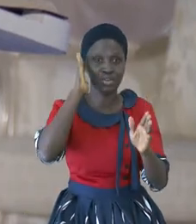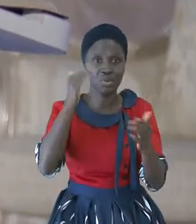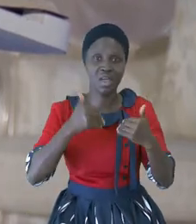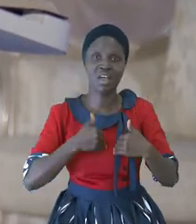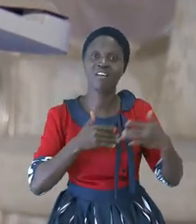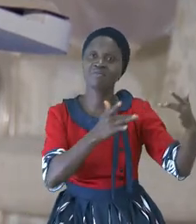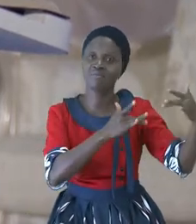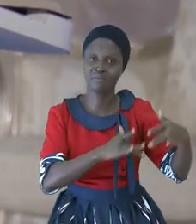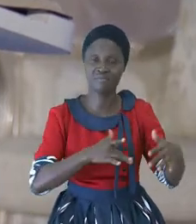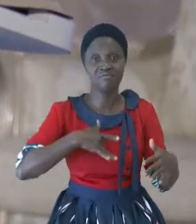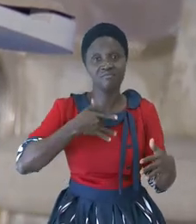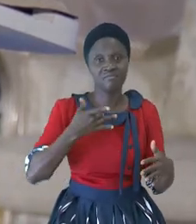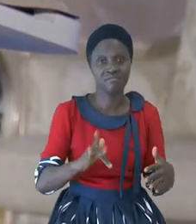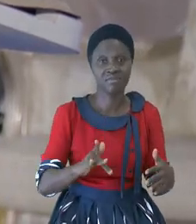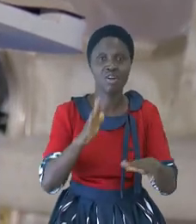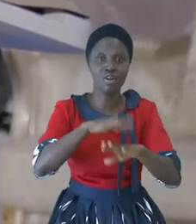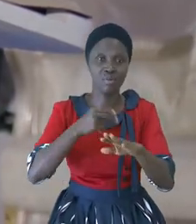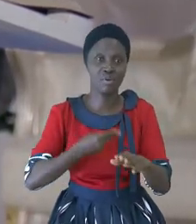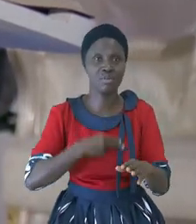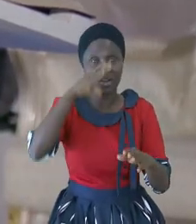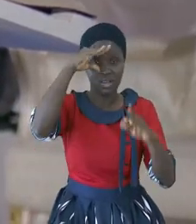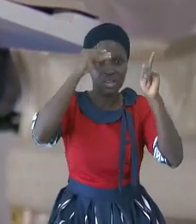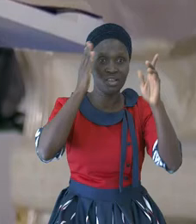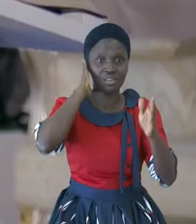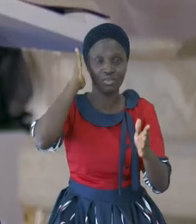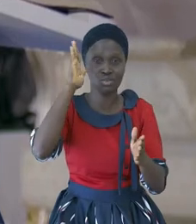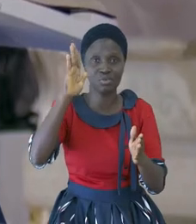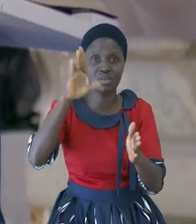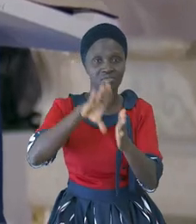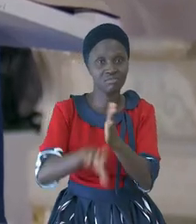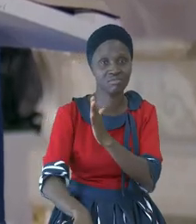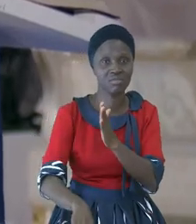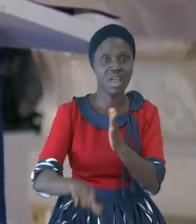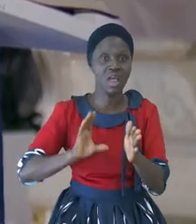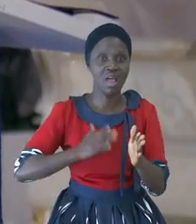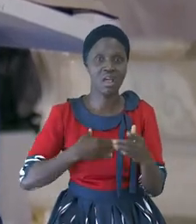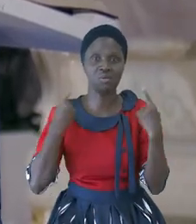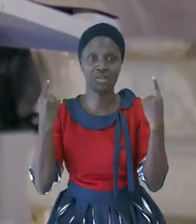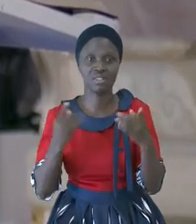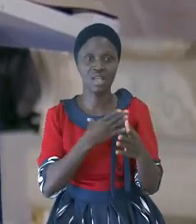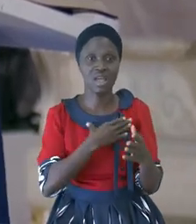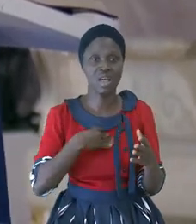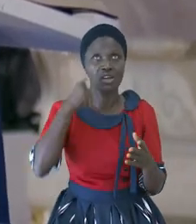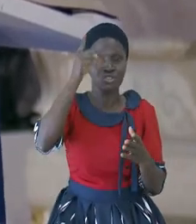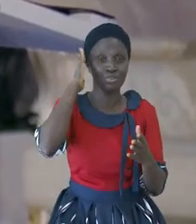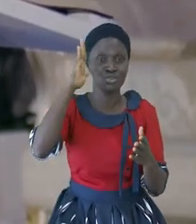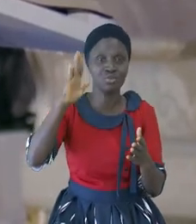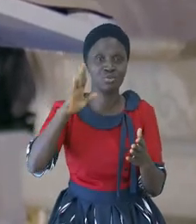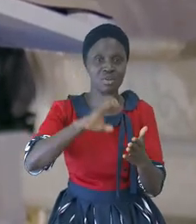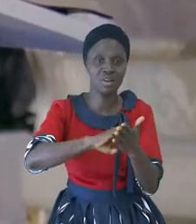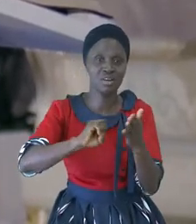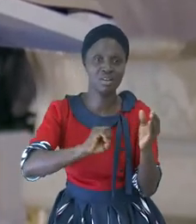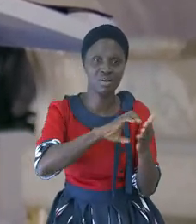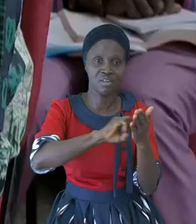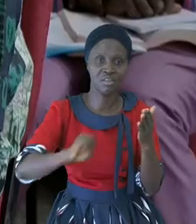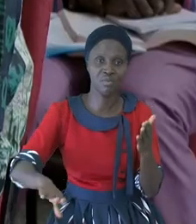subdue our iniquity, and thou wilt cast all their sins into the depths of